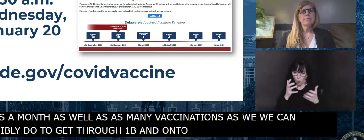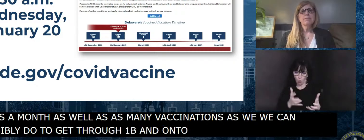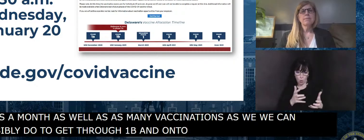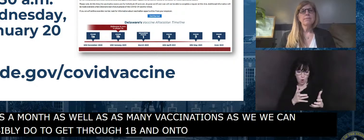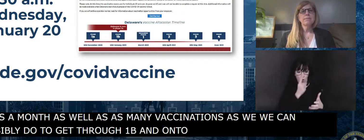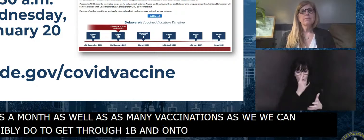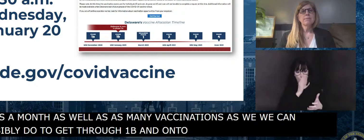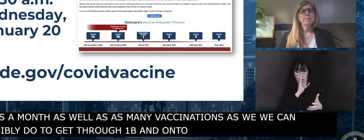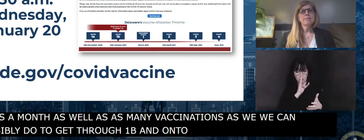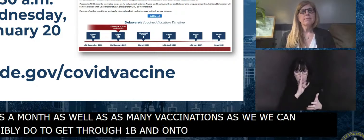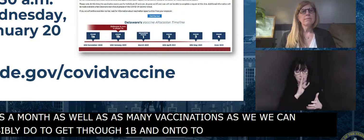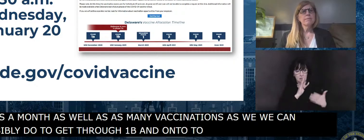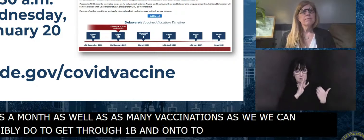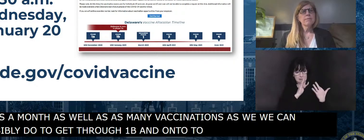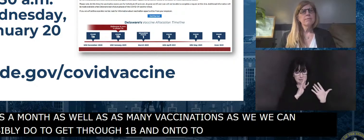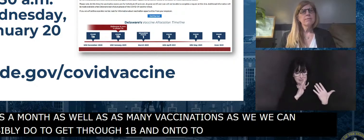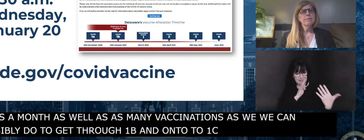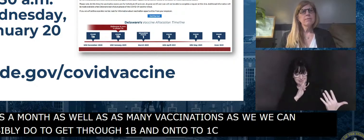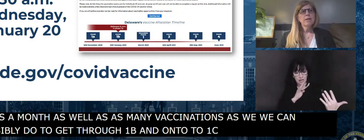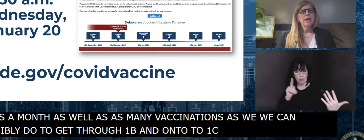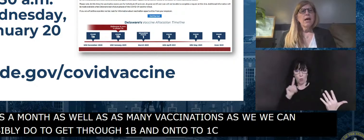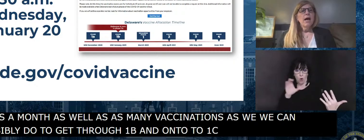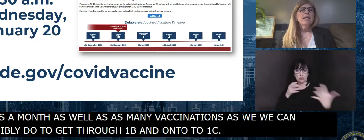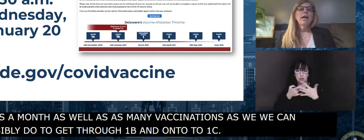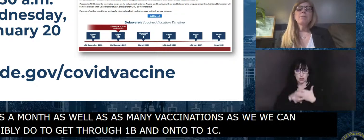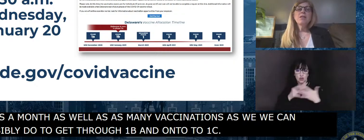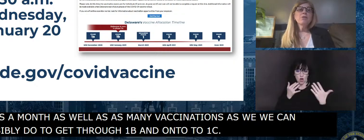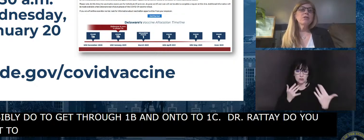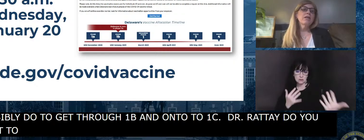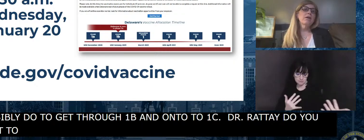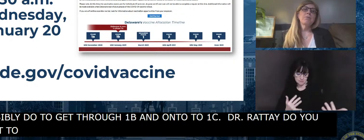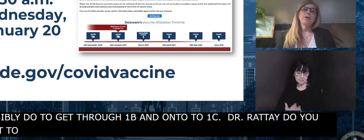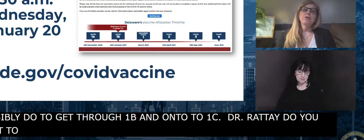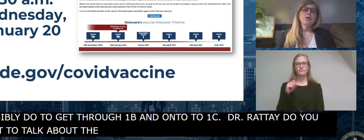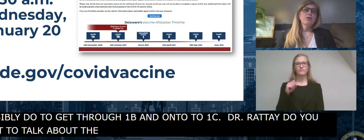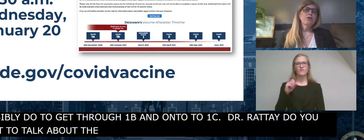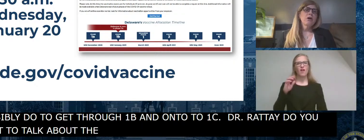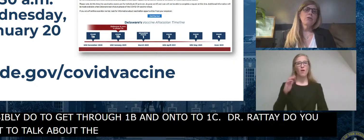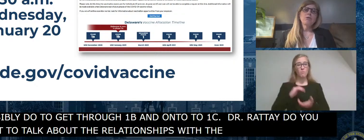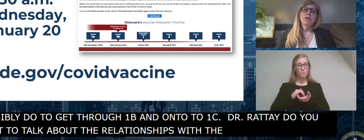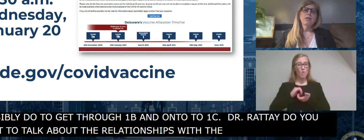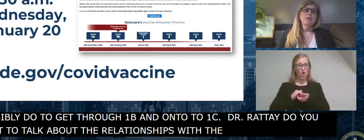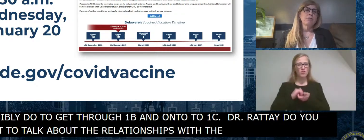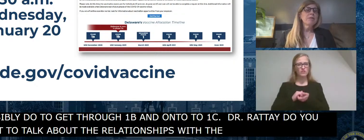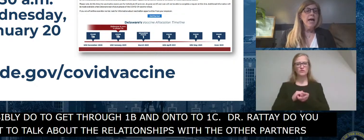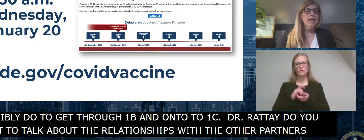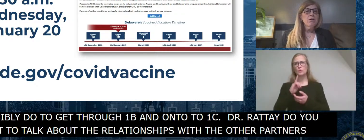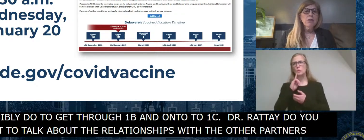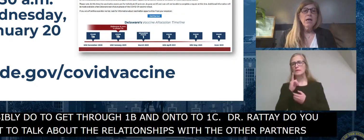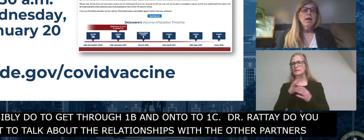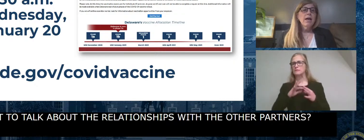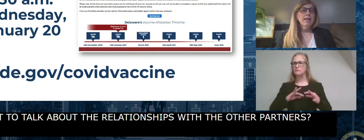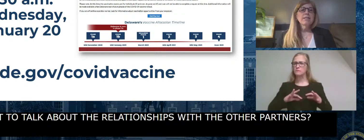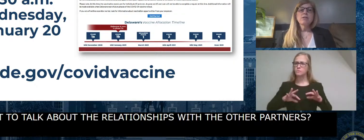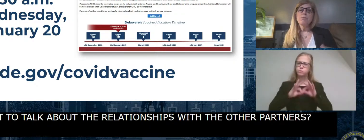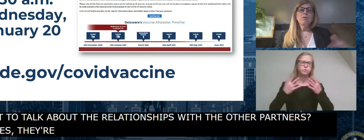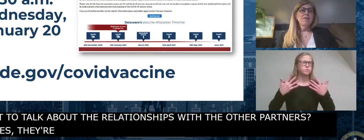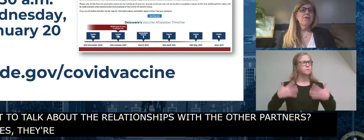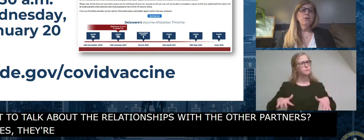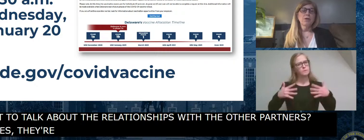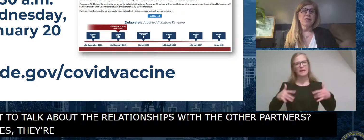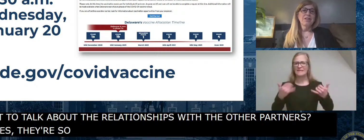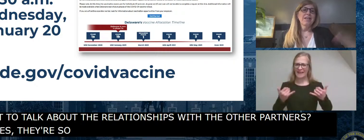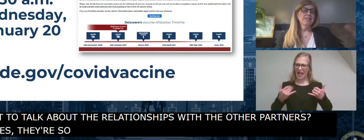talk about the relationship with those other partners? Yeah, I mean, those other partners are so critical now and